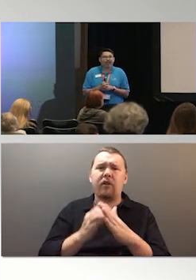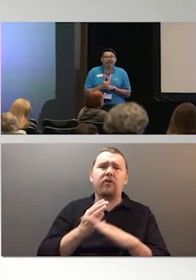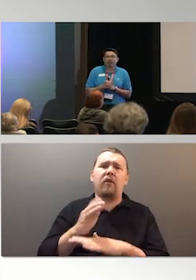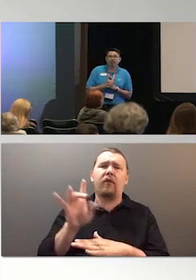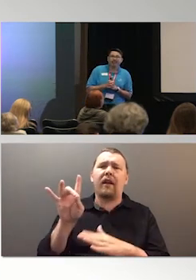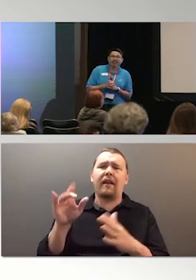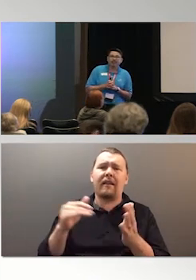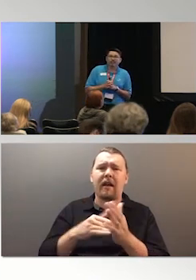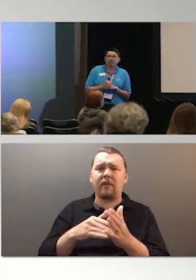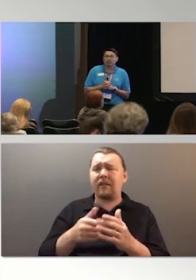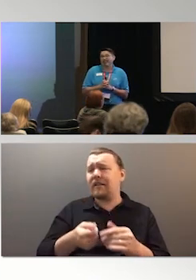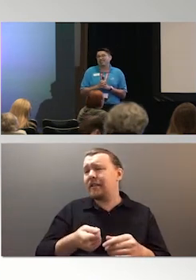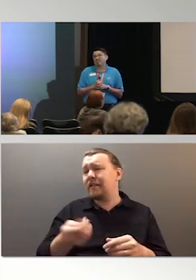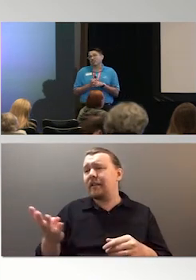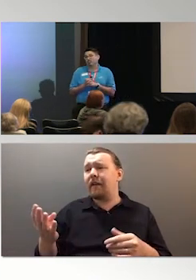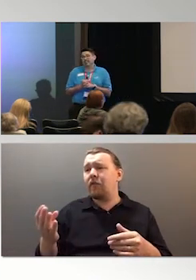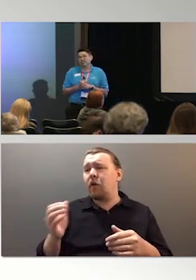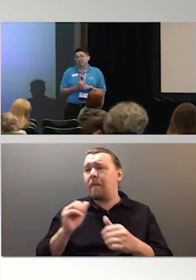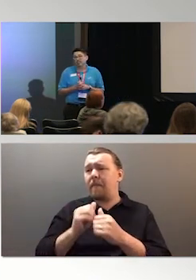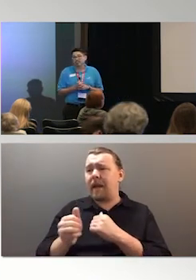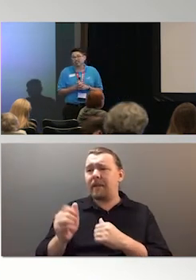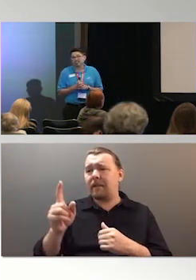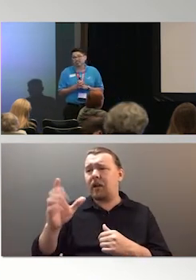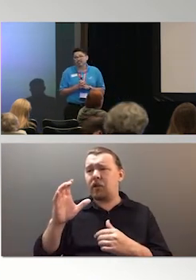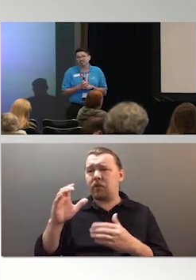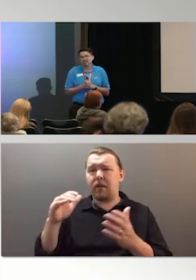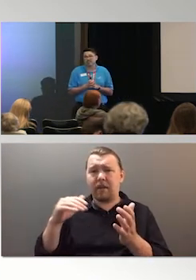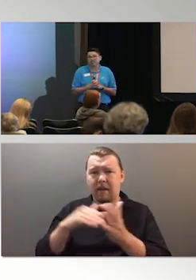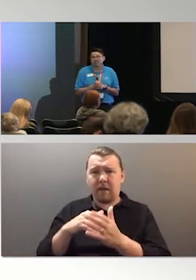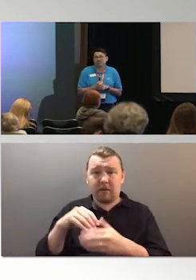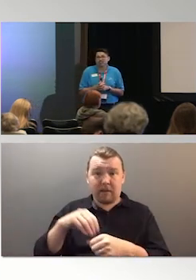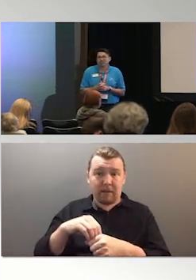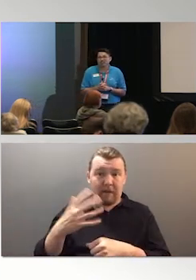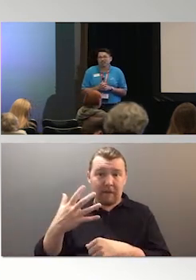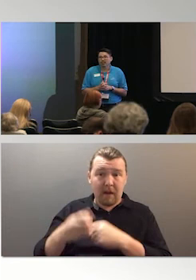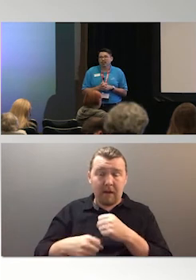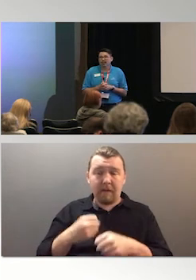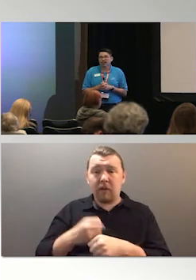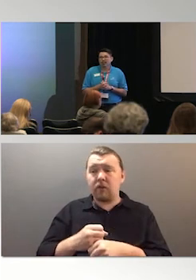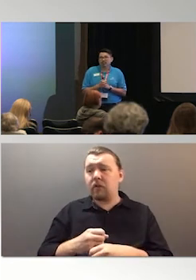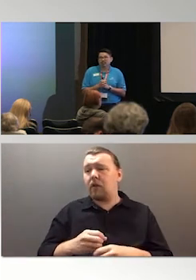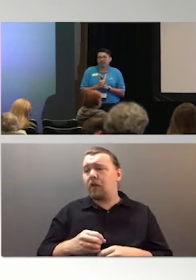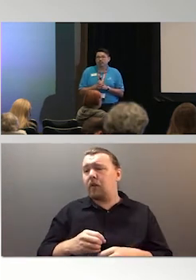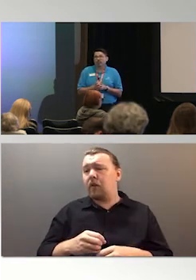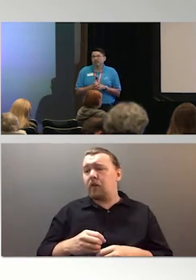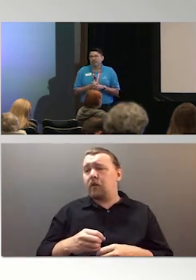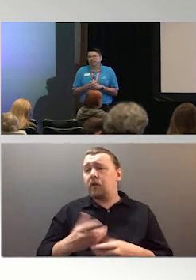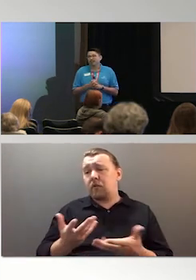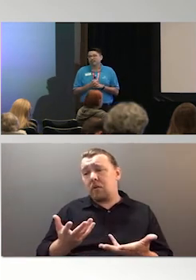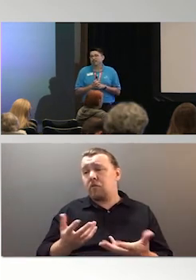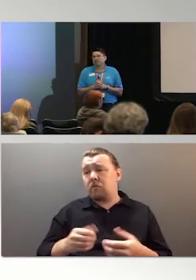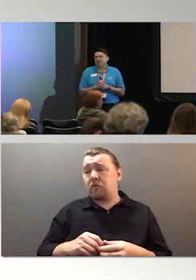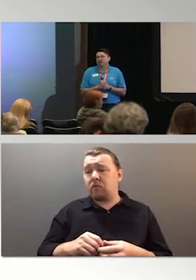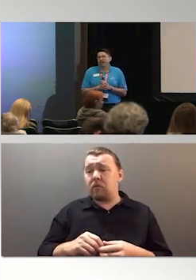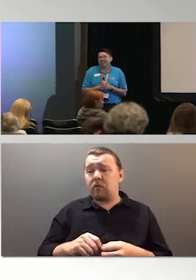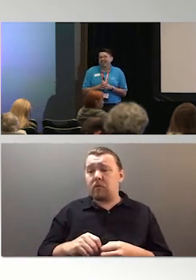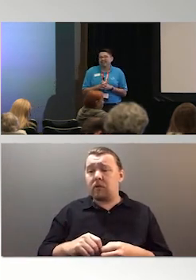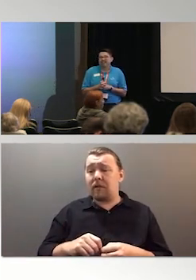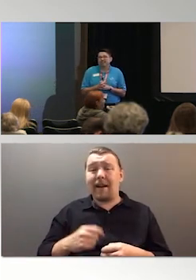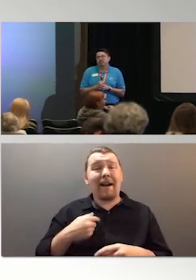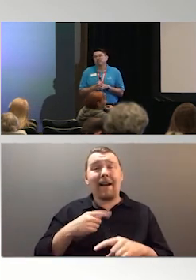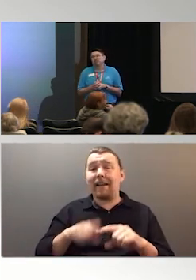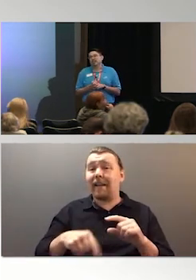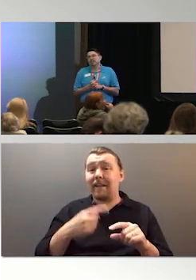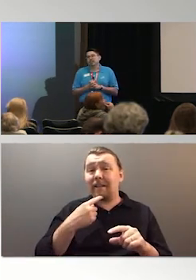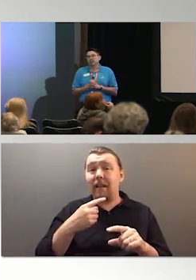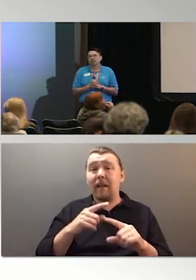a handful of accounts that have surpassed $100,000 in savings in 5 years. And so I can't say